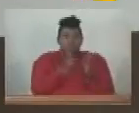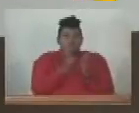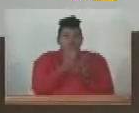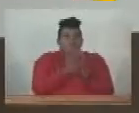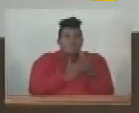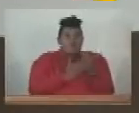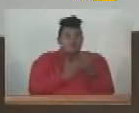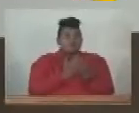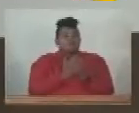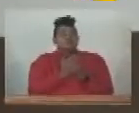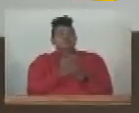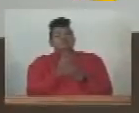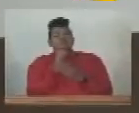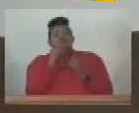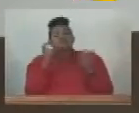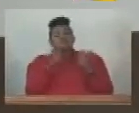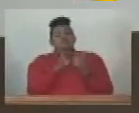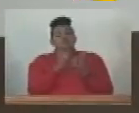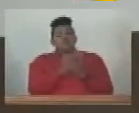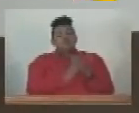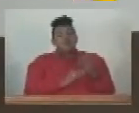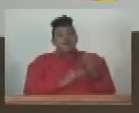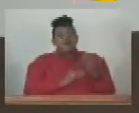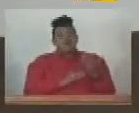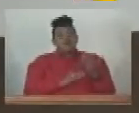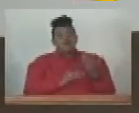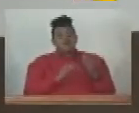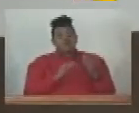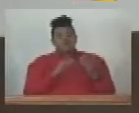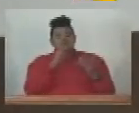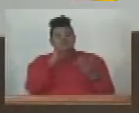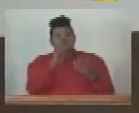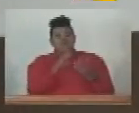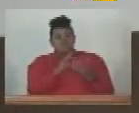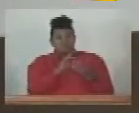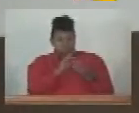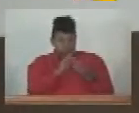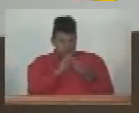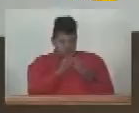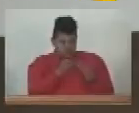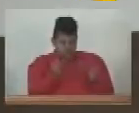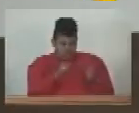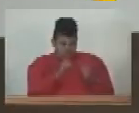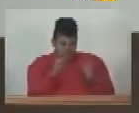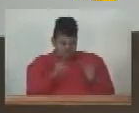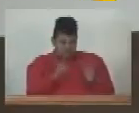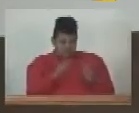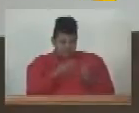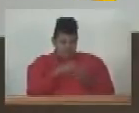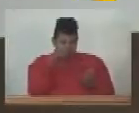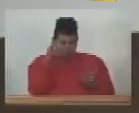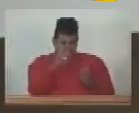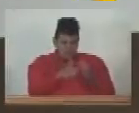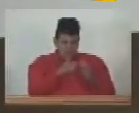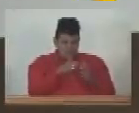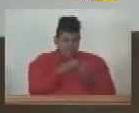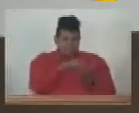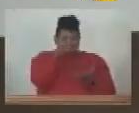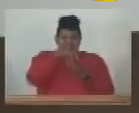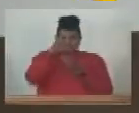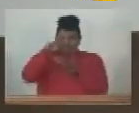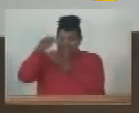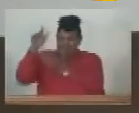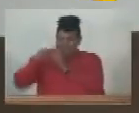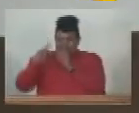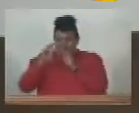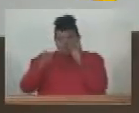part and will play a small part in unclogging the system, but the bigger unclogging of the system must be